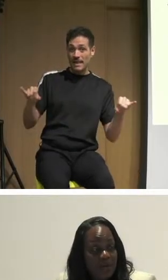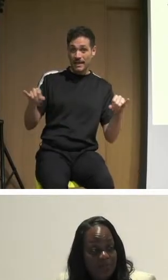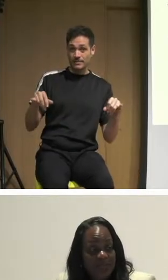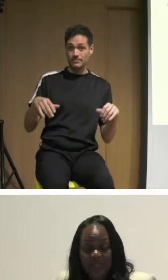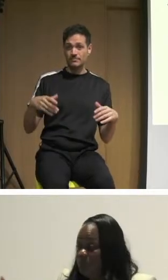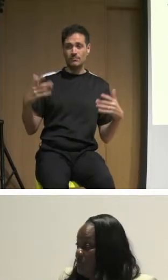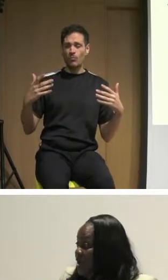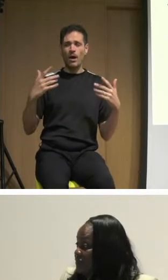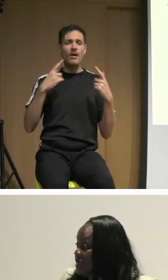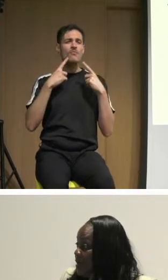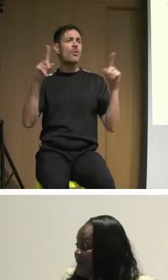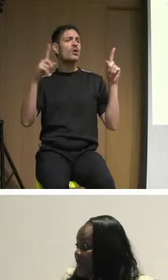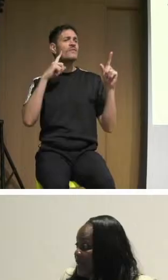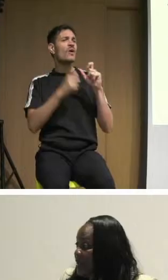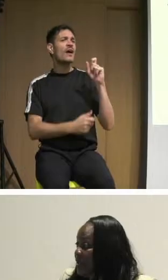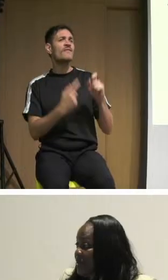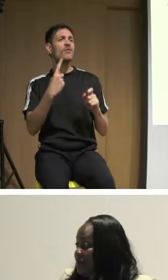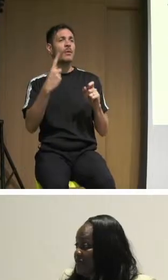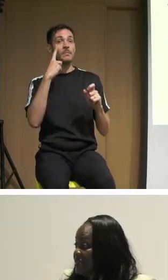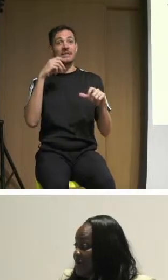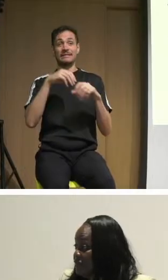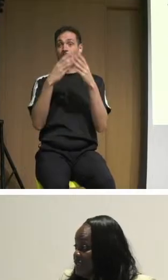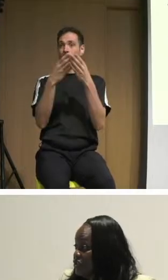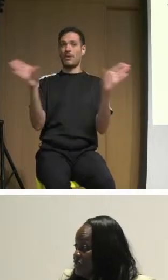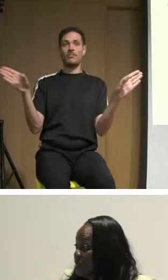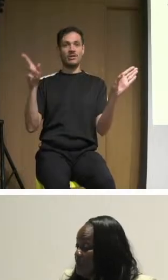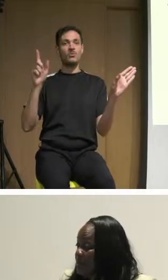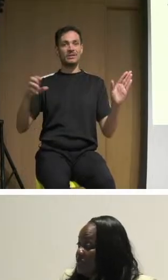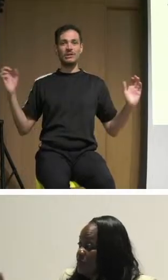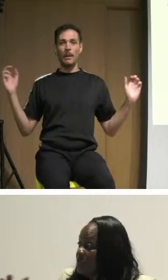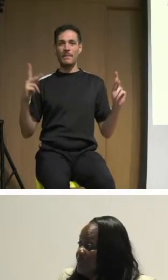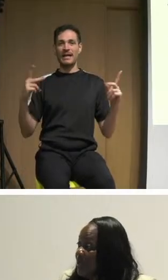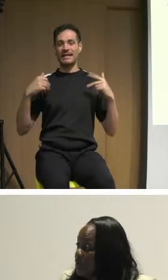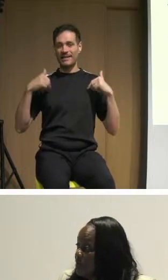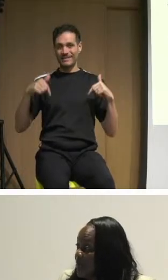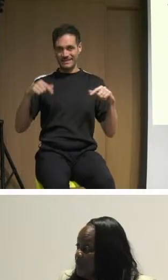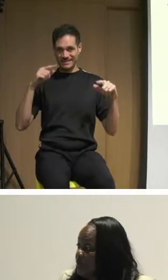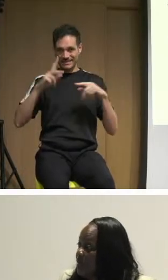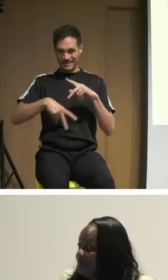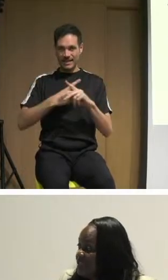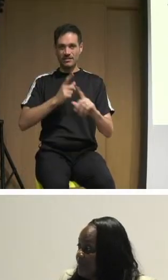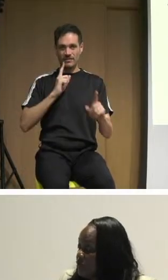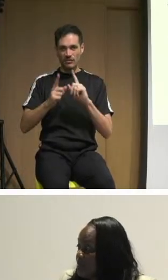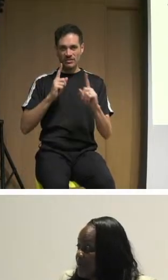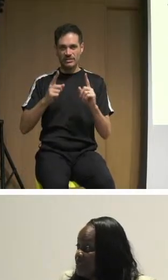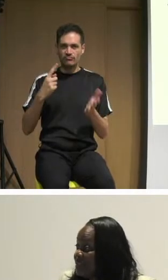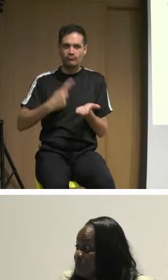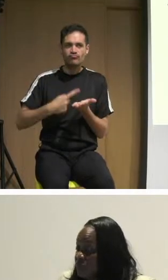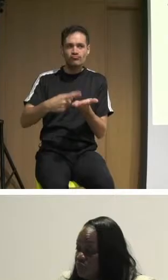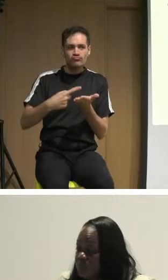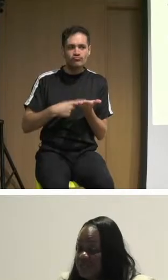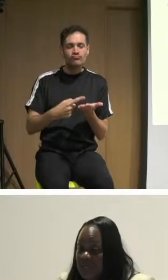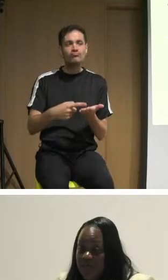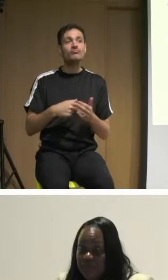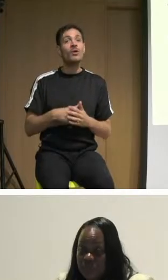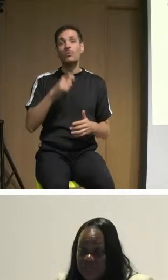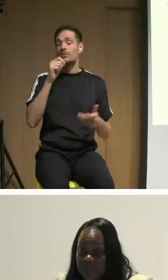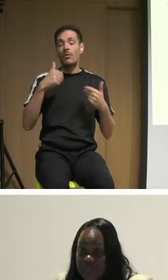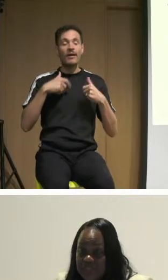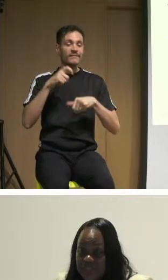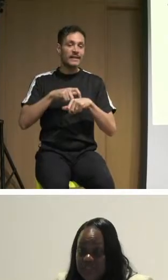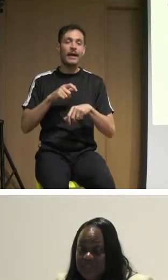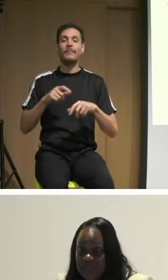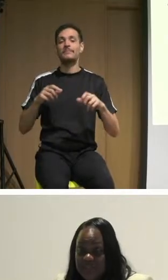because publicly, we will have to come back and have this conversation, because we could not go back. We don't have time to go back into small groups. For those